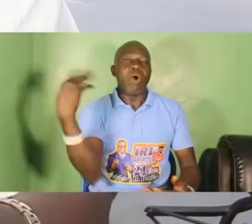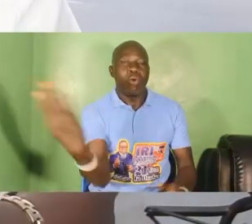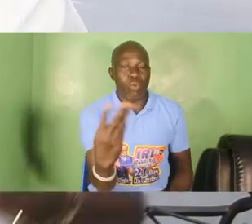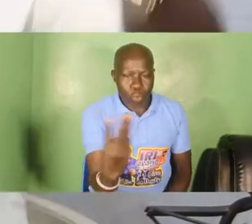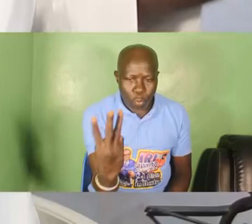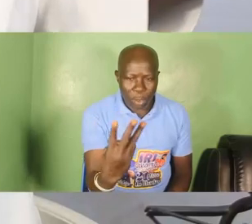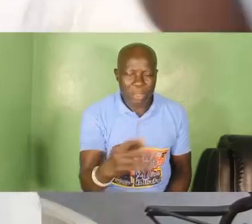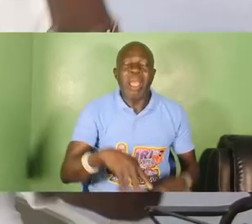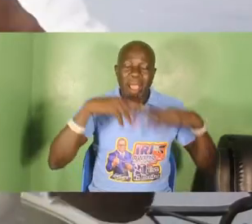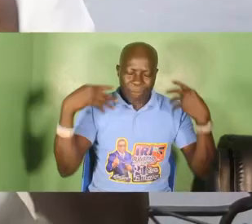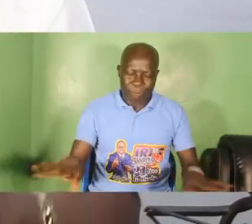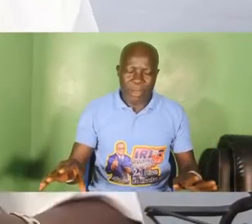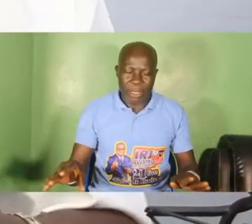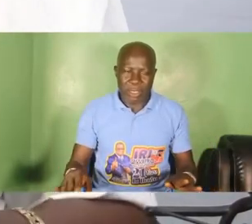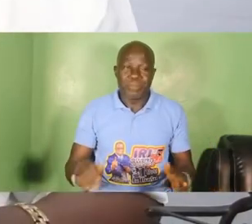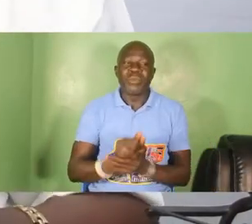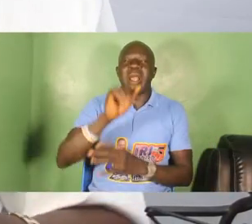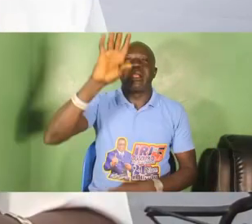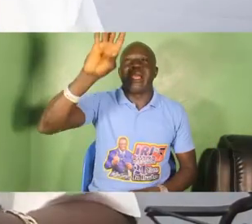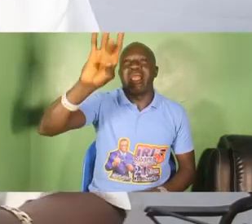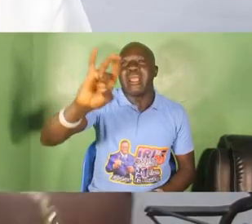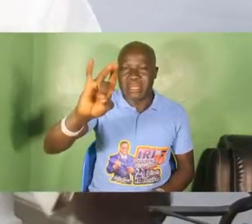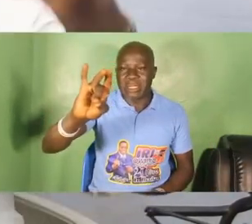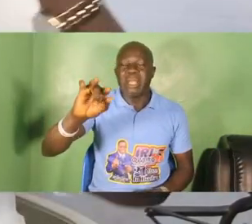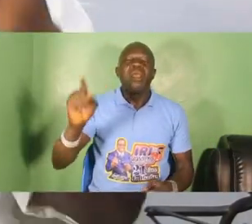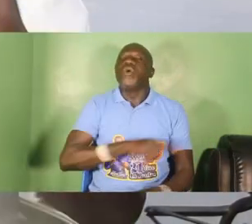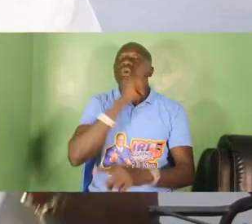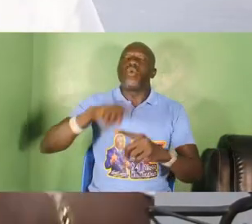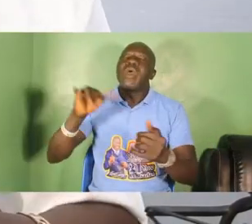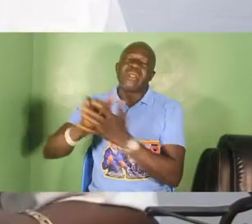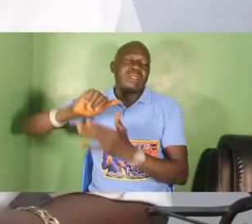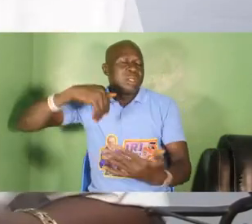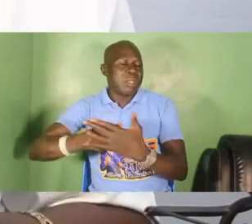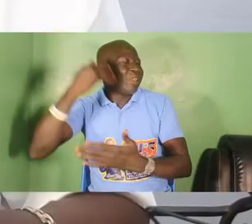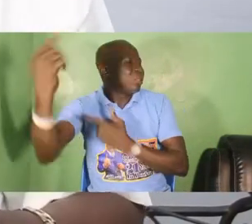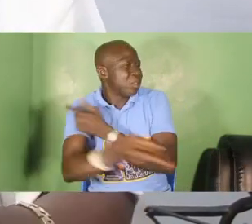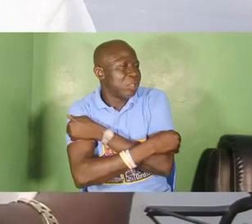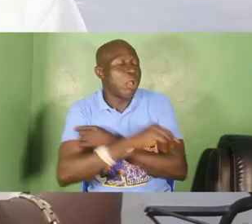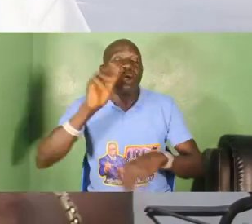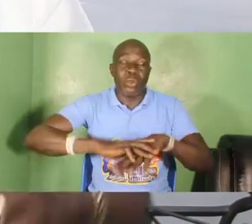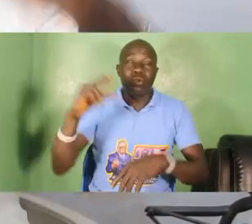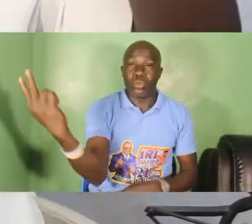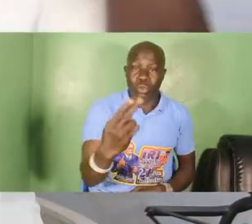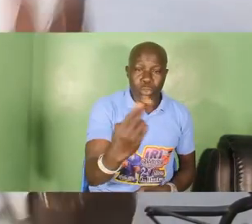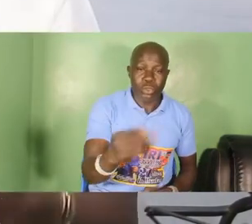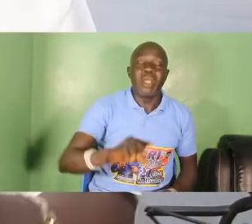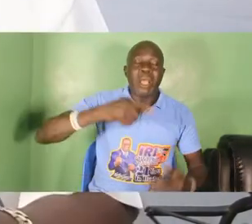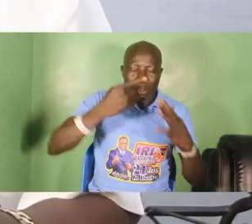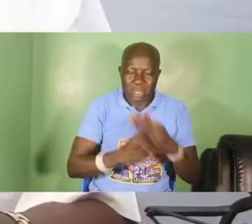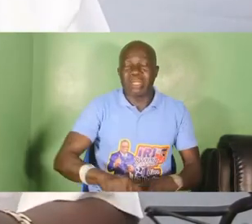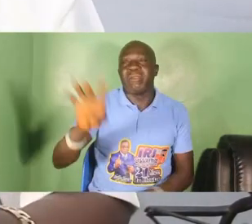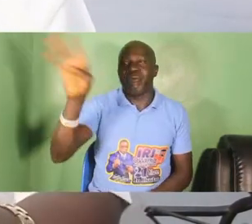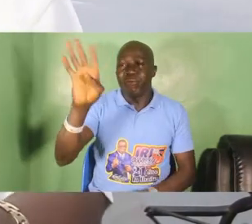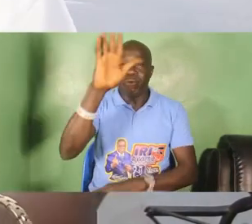Wednesday. Pade. And I'll close by 8. Papa, it's on second on Thursday, on Thursday, I'm married back now.